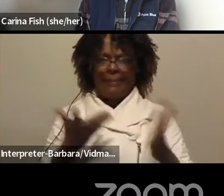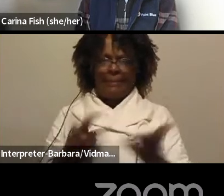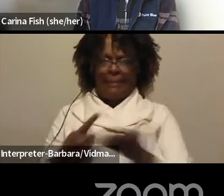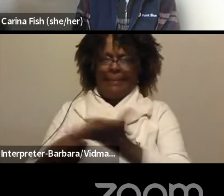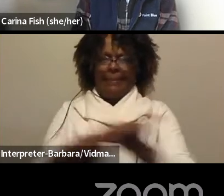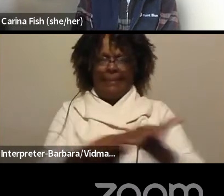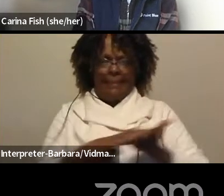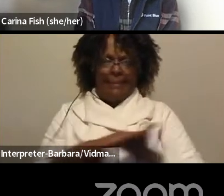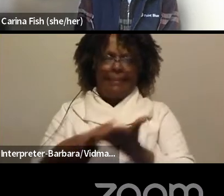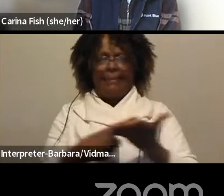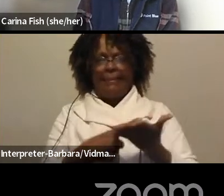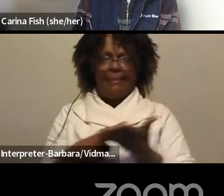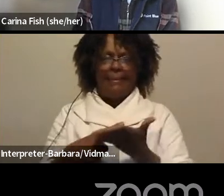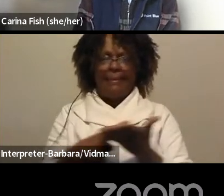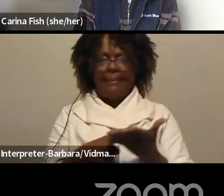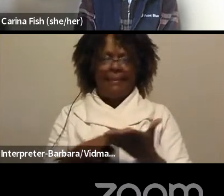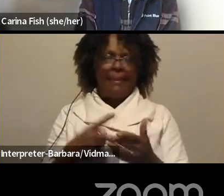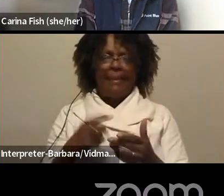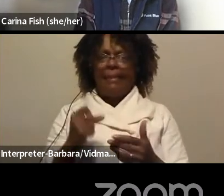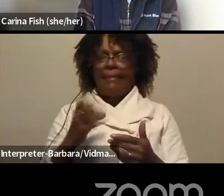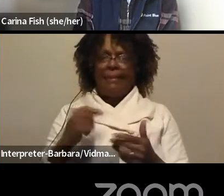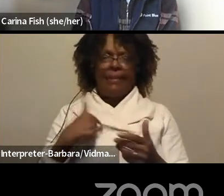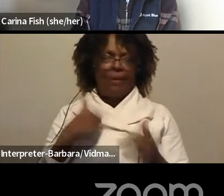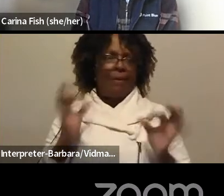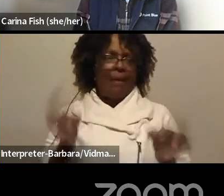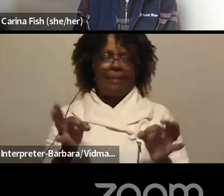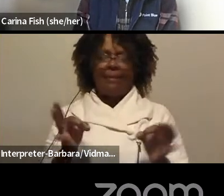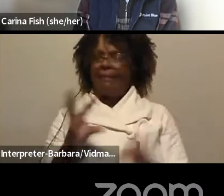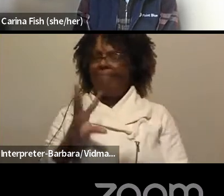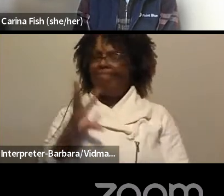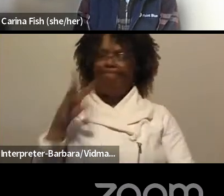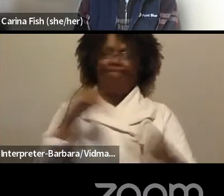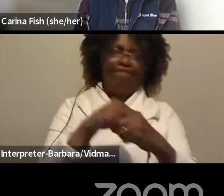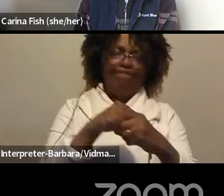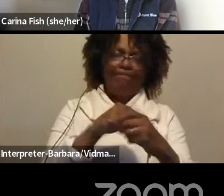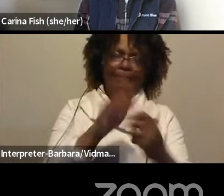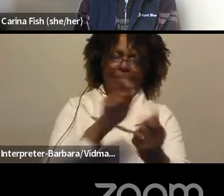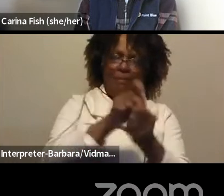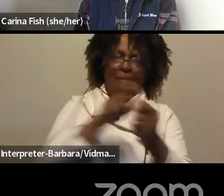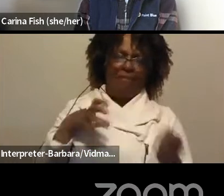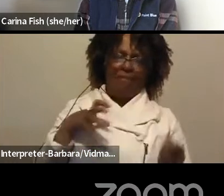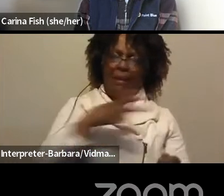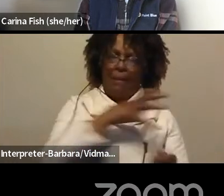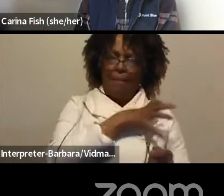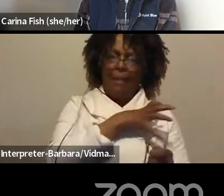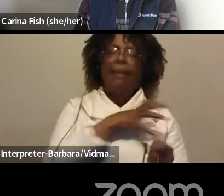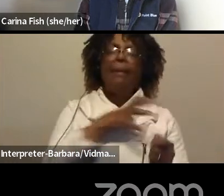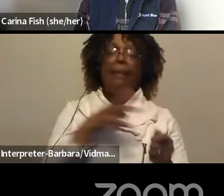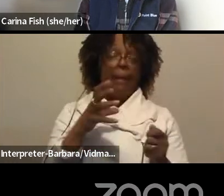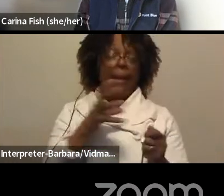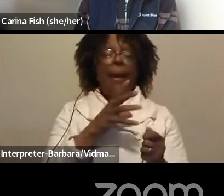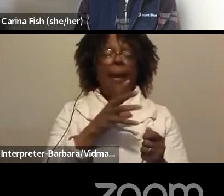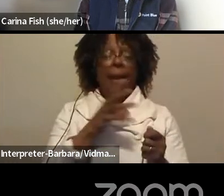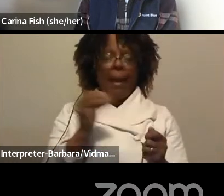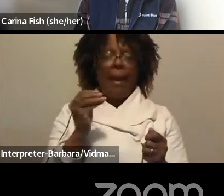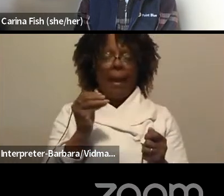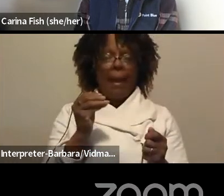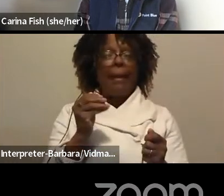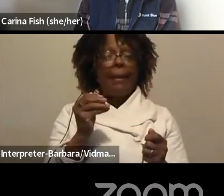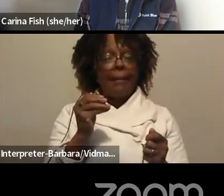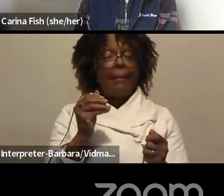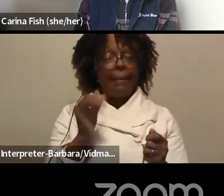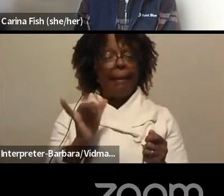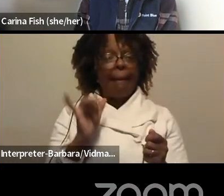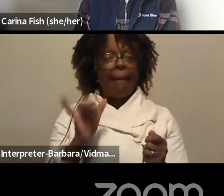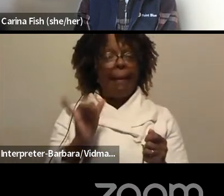it, right? So I jumped on and I was like, let me be on this committee for this year. And I'm seeing things where it was like, yeah,